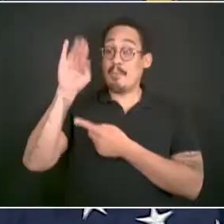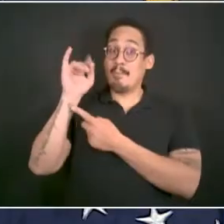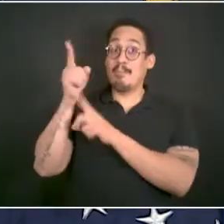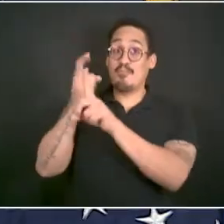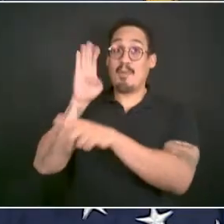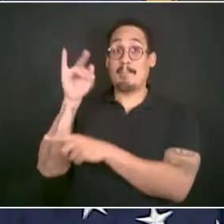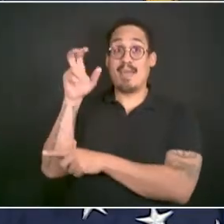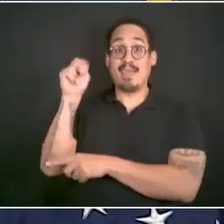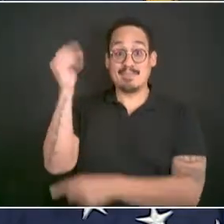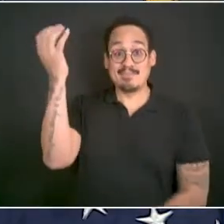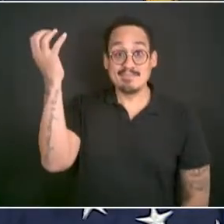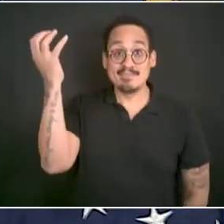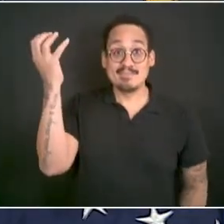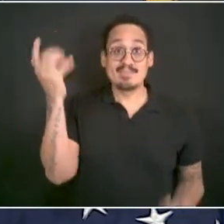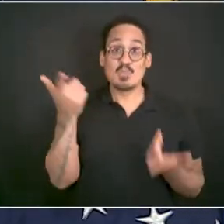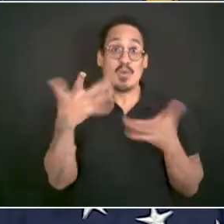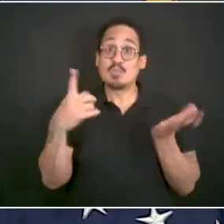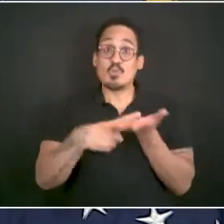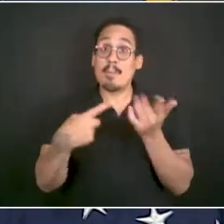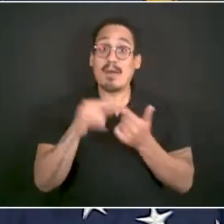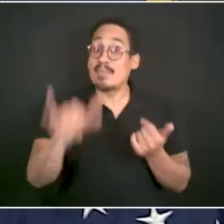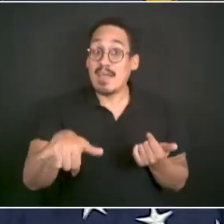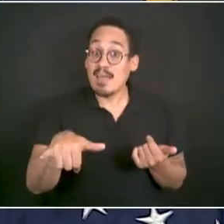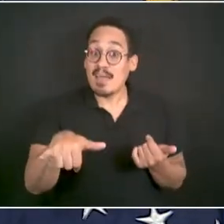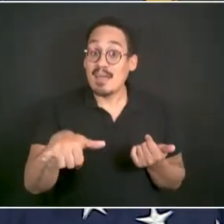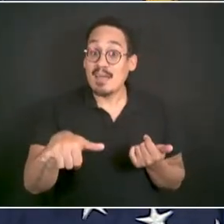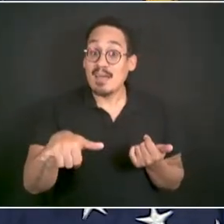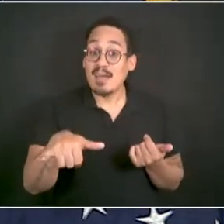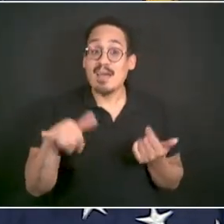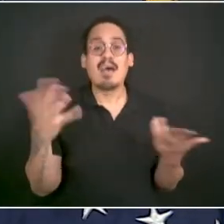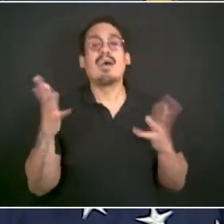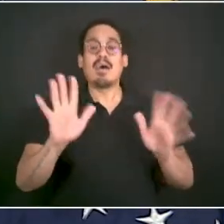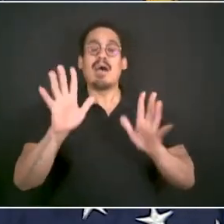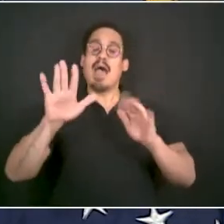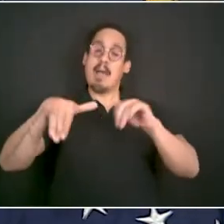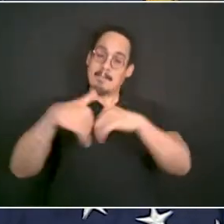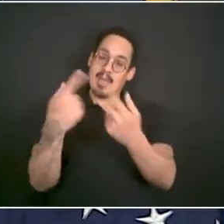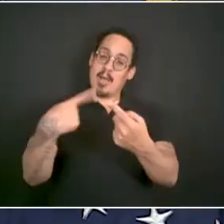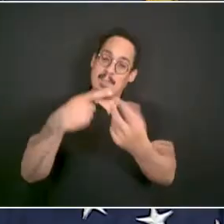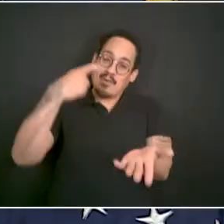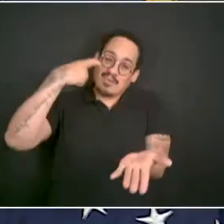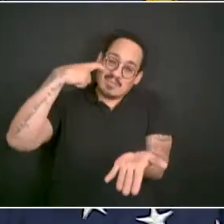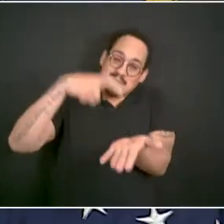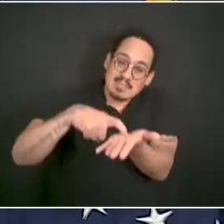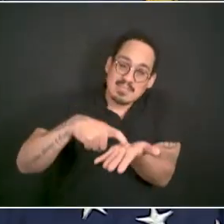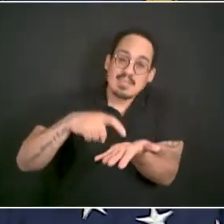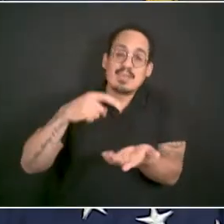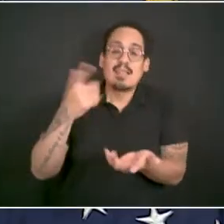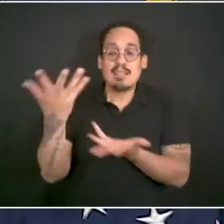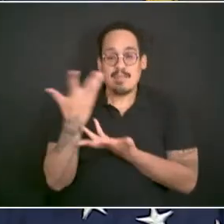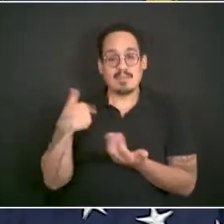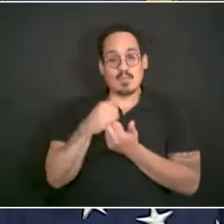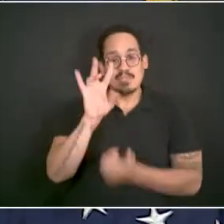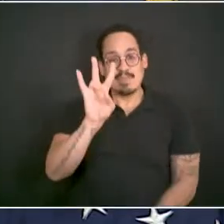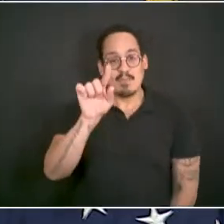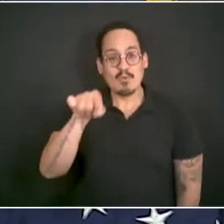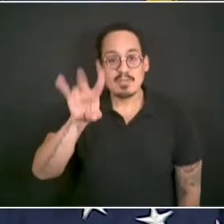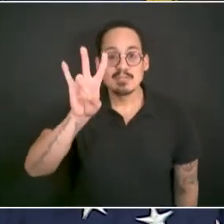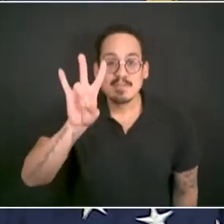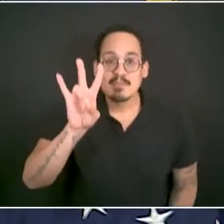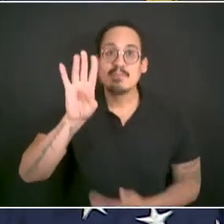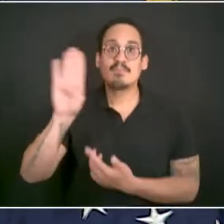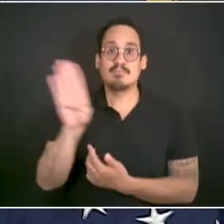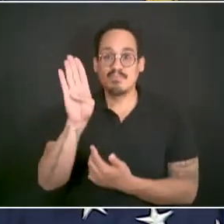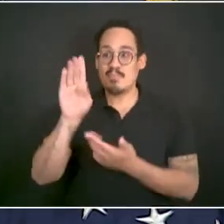want to talk about that at all. You know, how about acknowledging he left us with a $7.7 billion price tag?